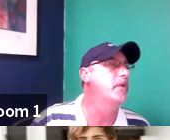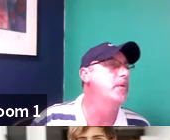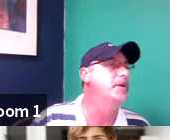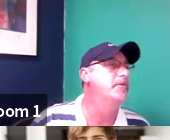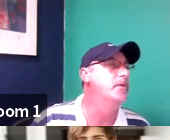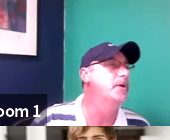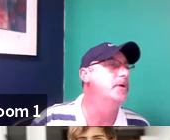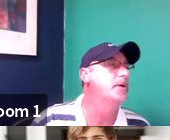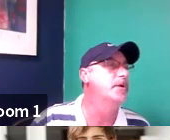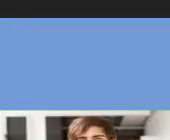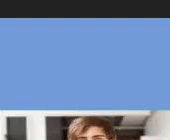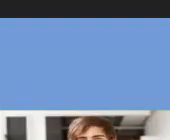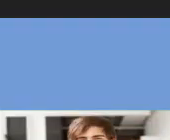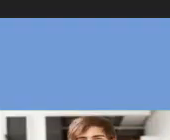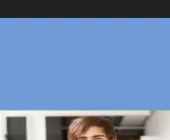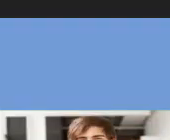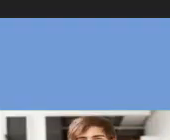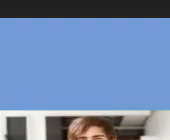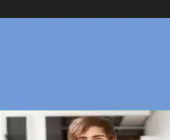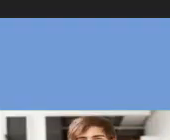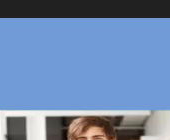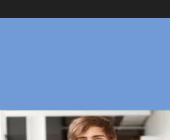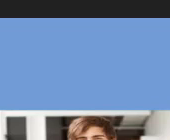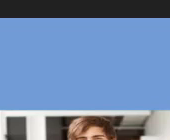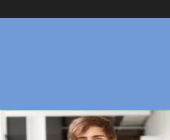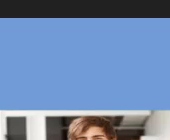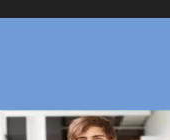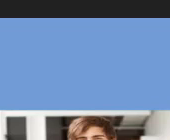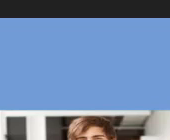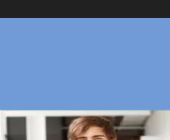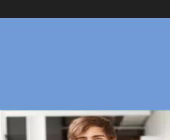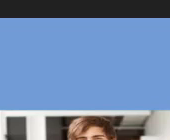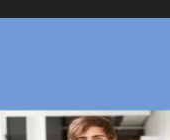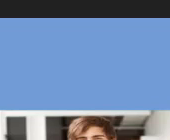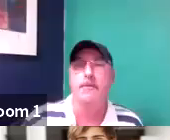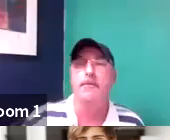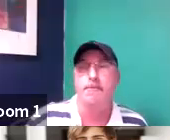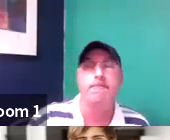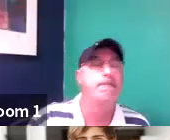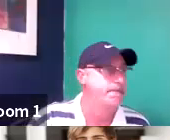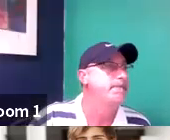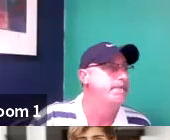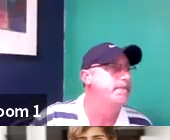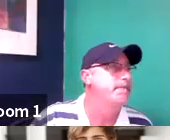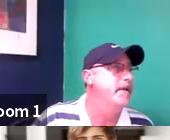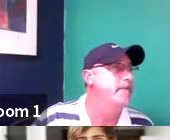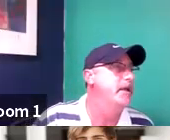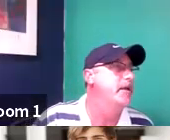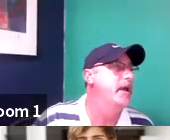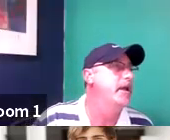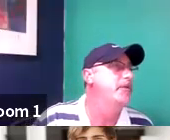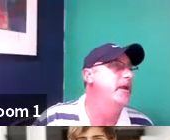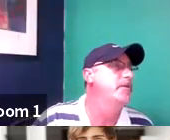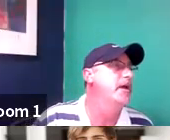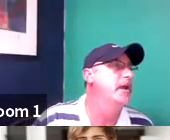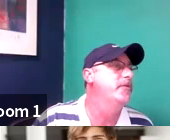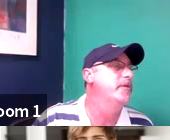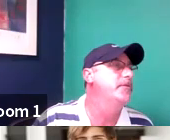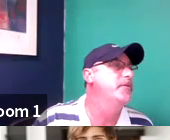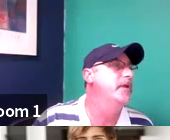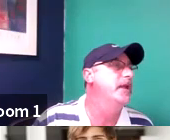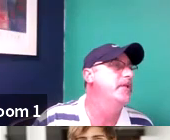from like 1 to 4. Yeah, DMAC, I think it's 1 to 4. Yeah. That's brain. Thank you. Yeah, I think it's gotta 1 to 4. check with